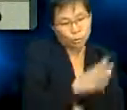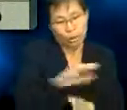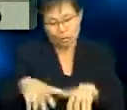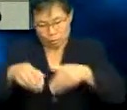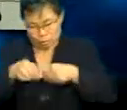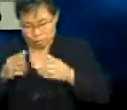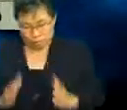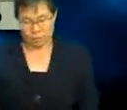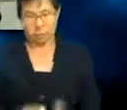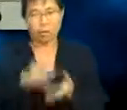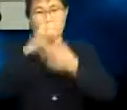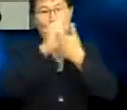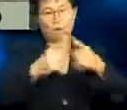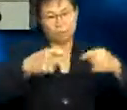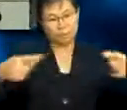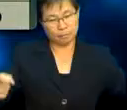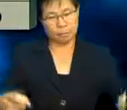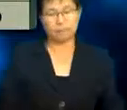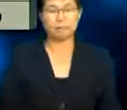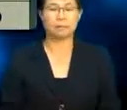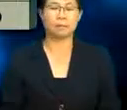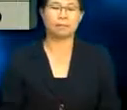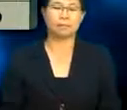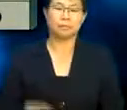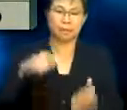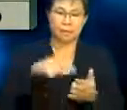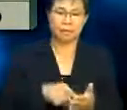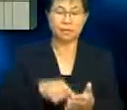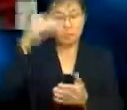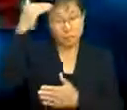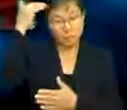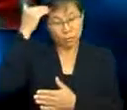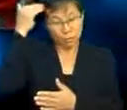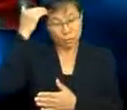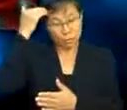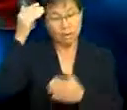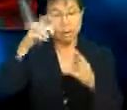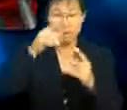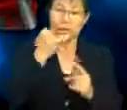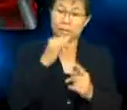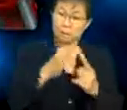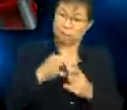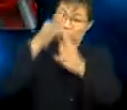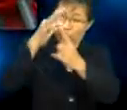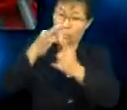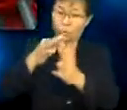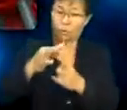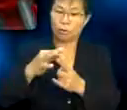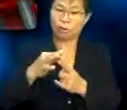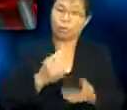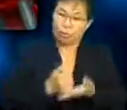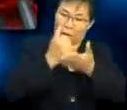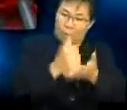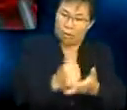about donor and recipient blood types. This knowledge is important